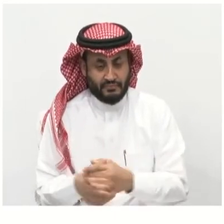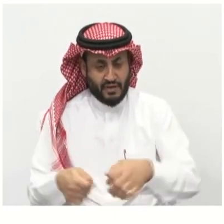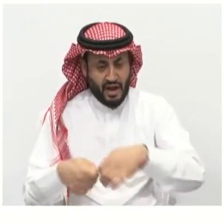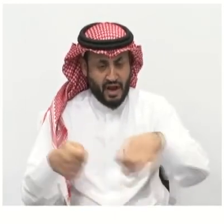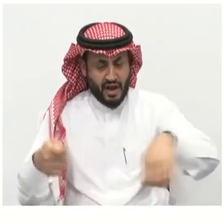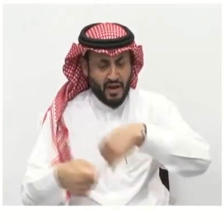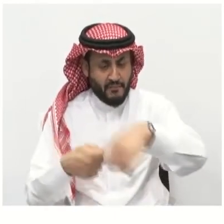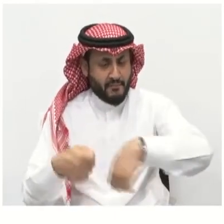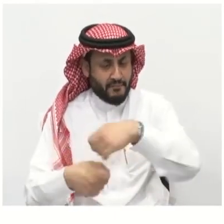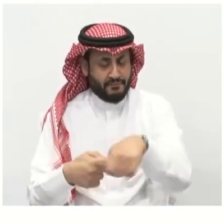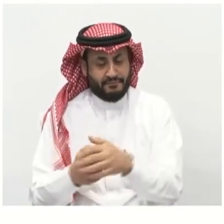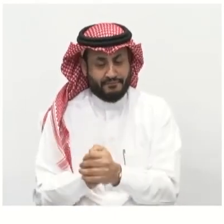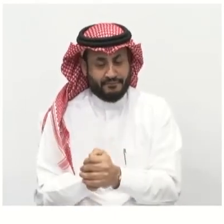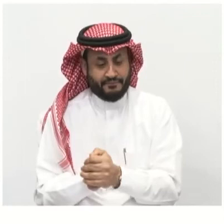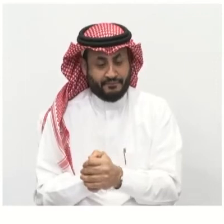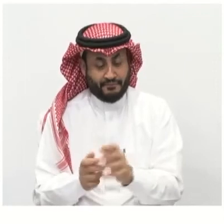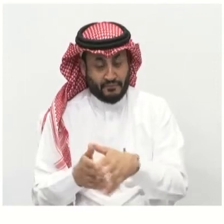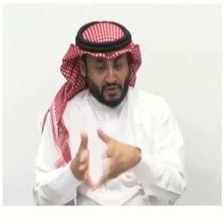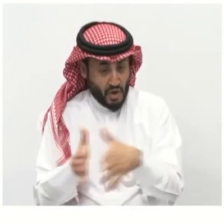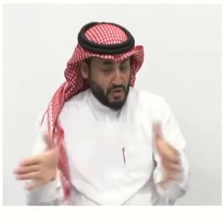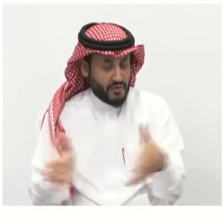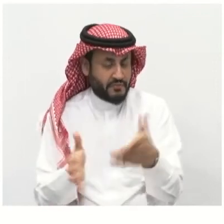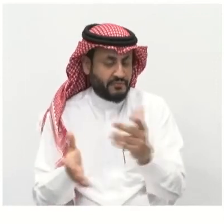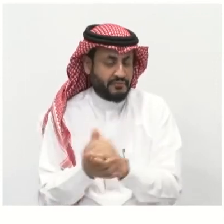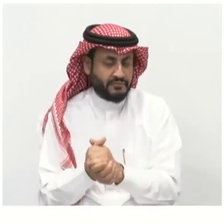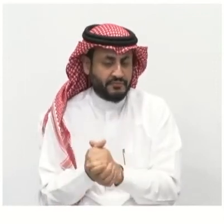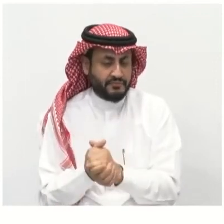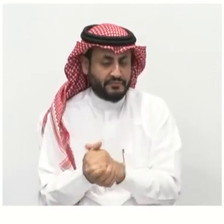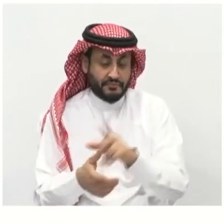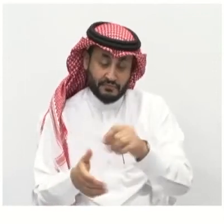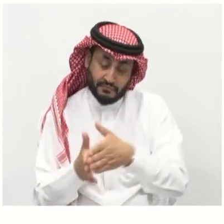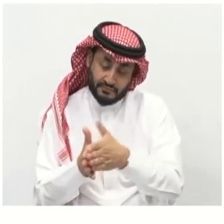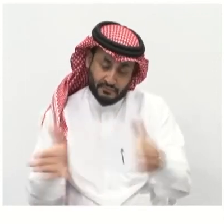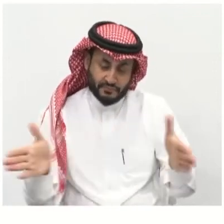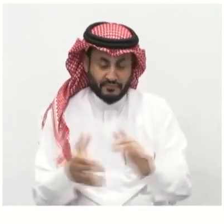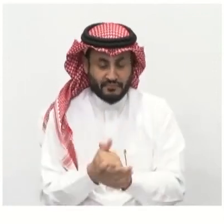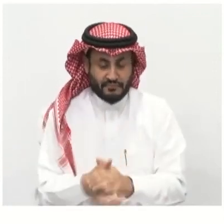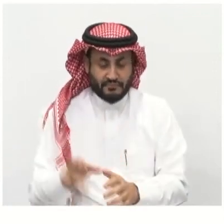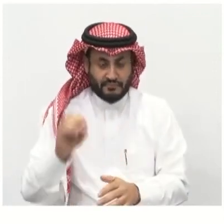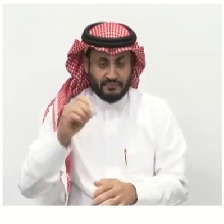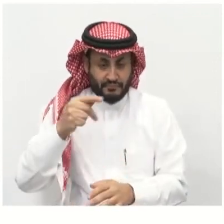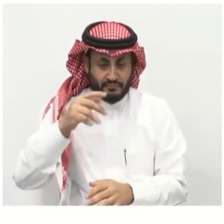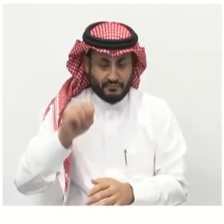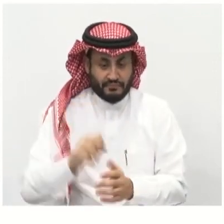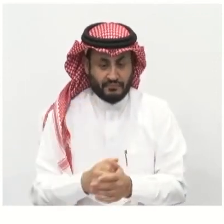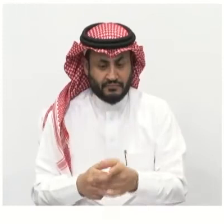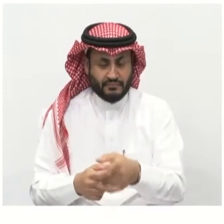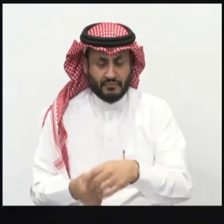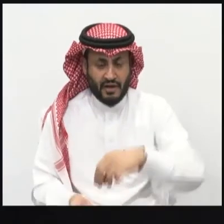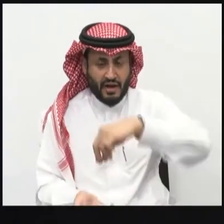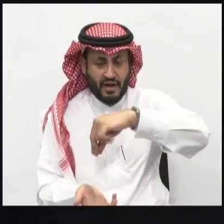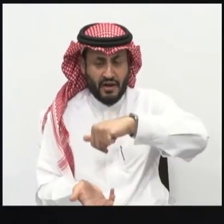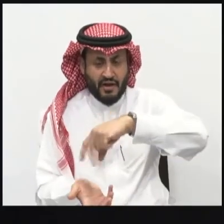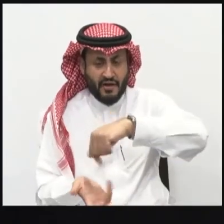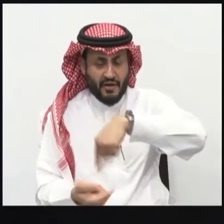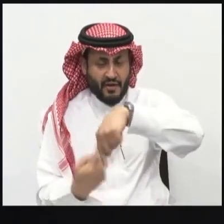rope. Excellent. Now the O here, is it long or short? It's long. And this thing, you